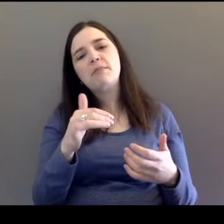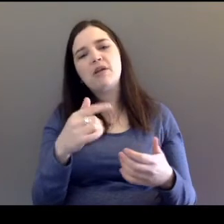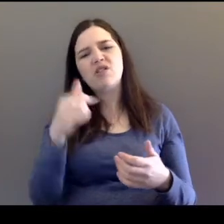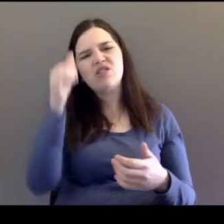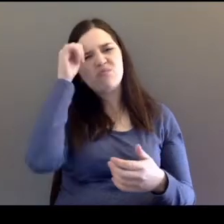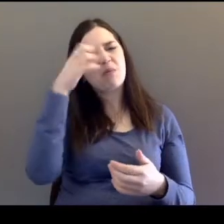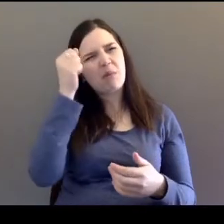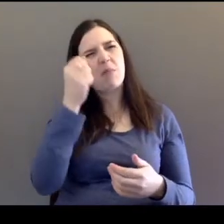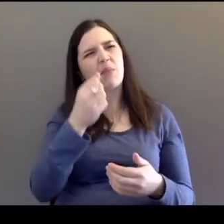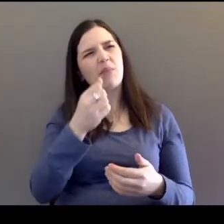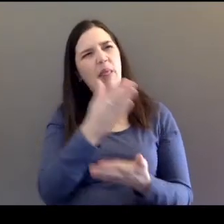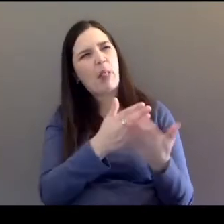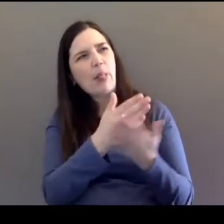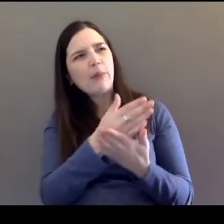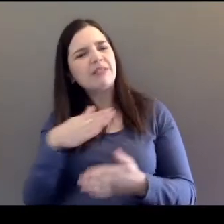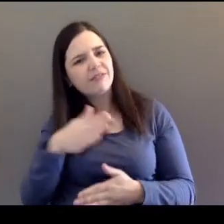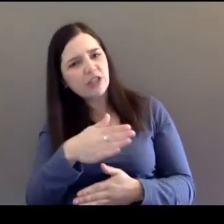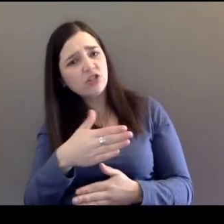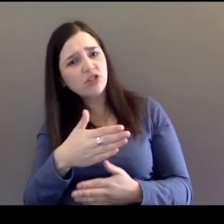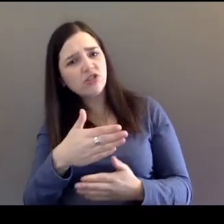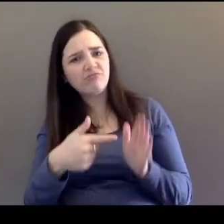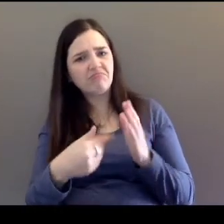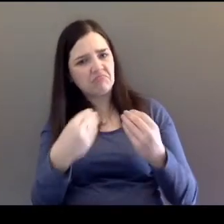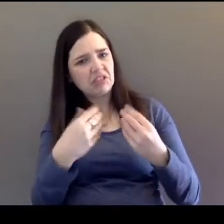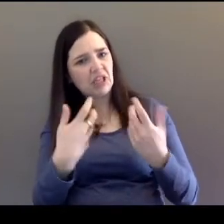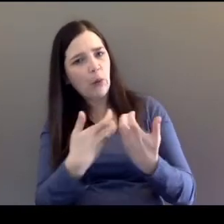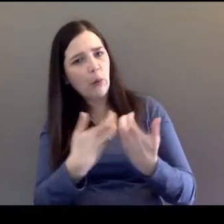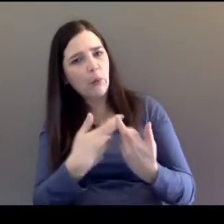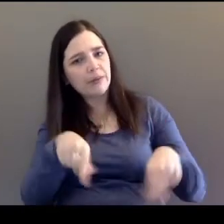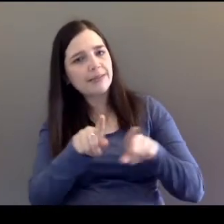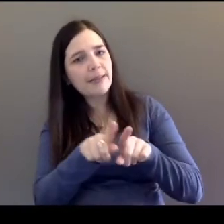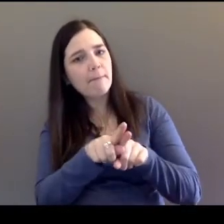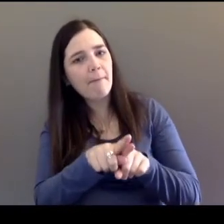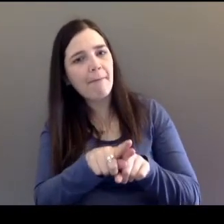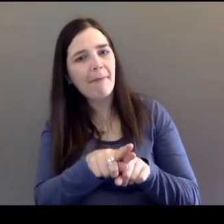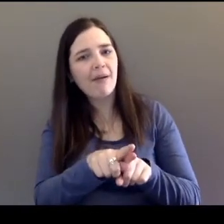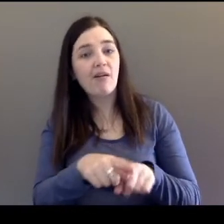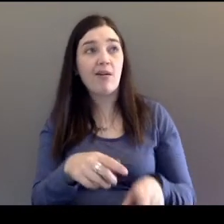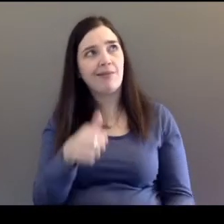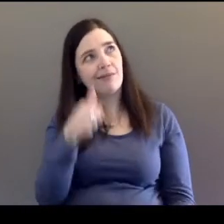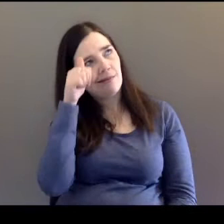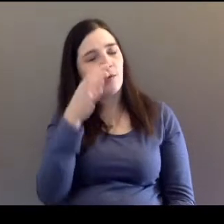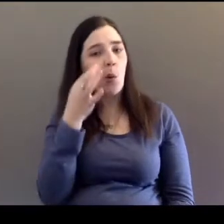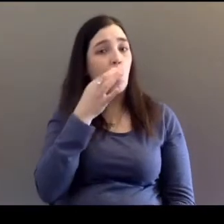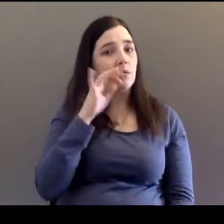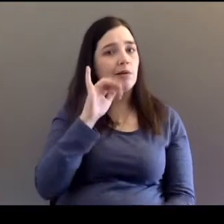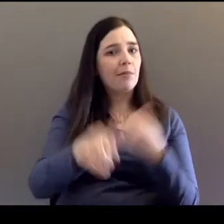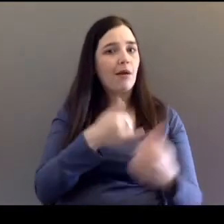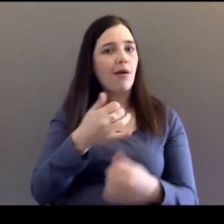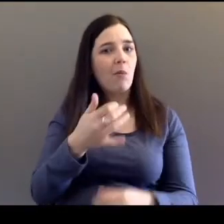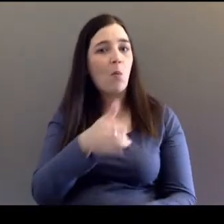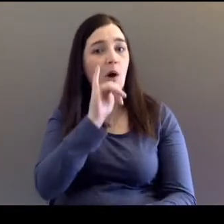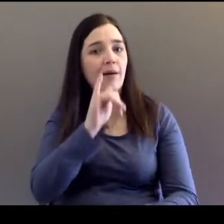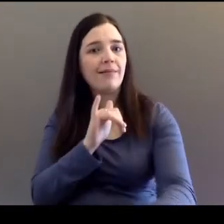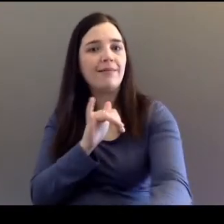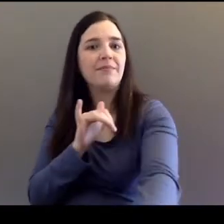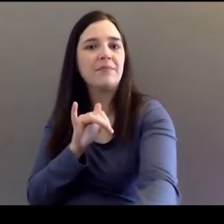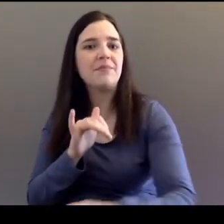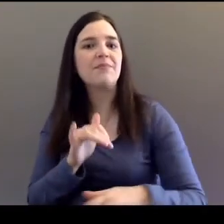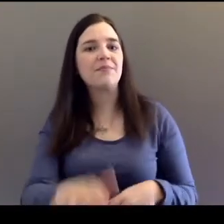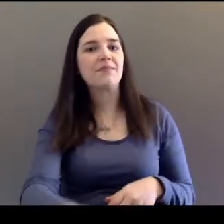with the loaves and the fishes, Jesus? Can you show us that? Or, you know, water, wine? That would be a good thing to learn.